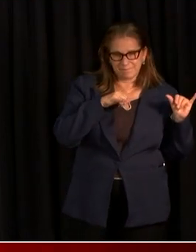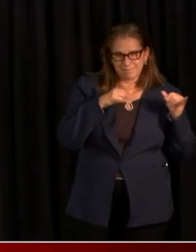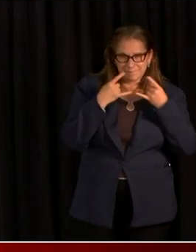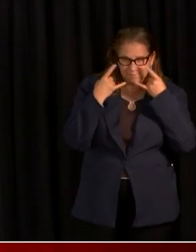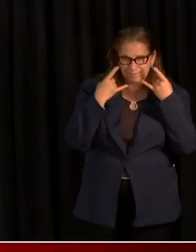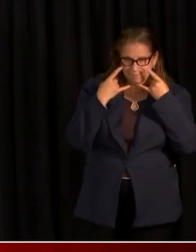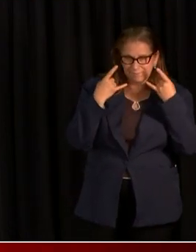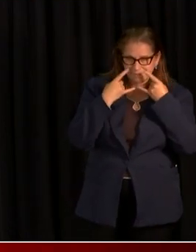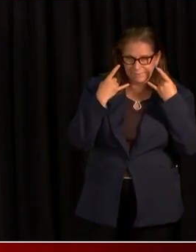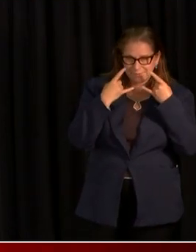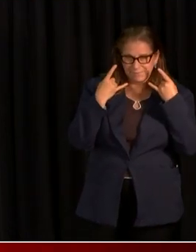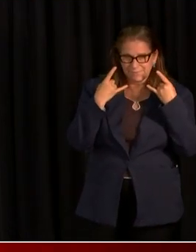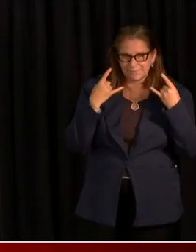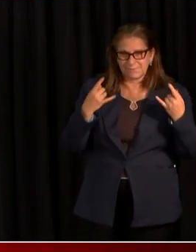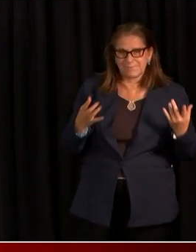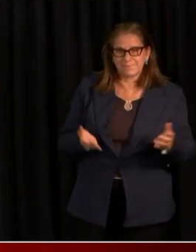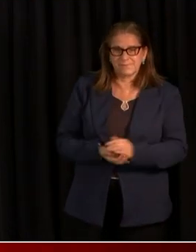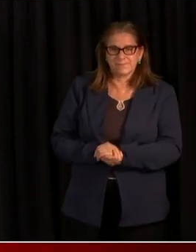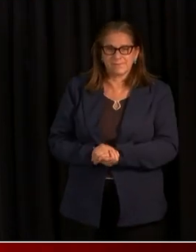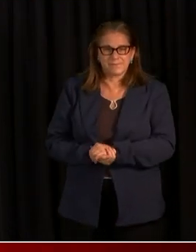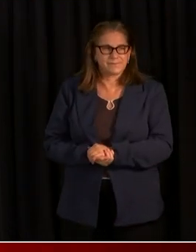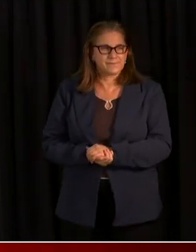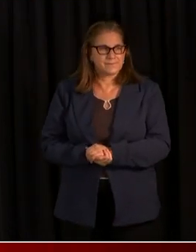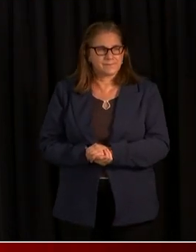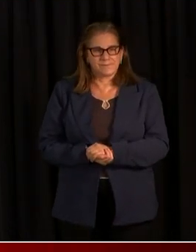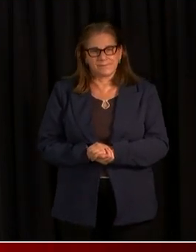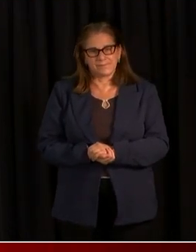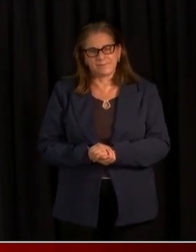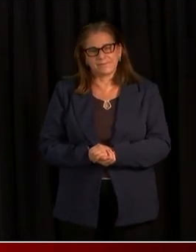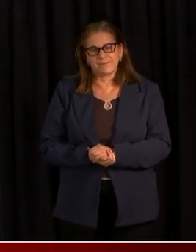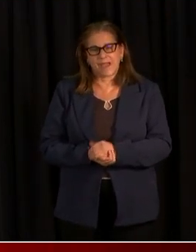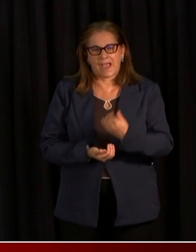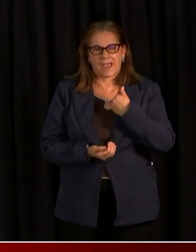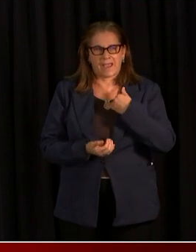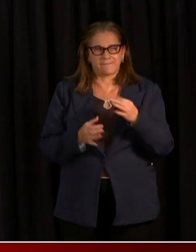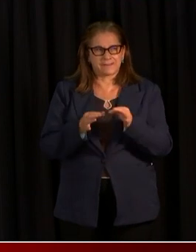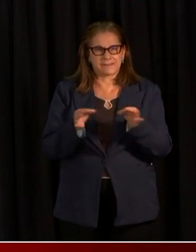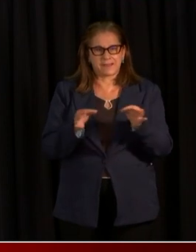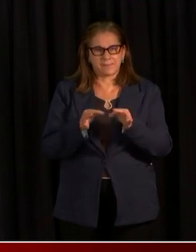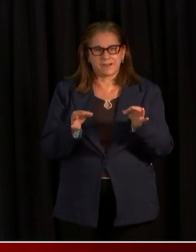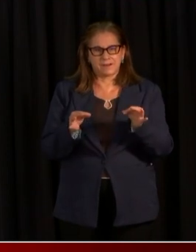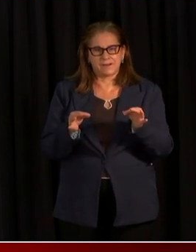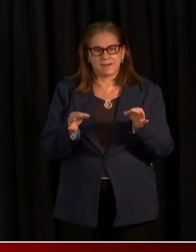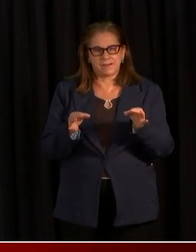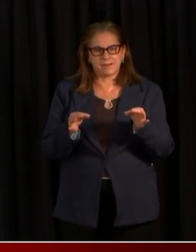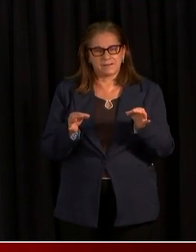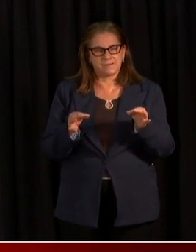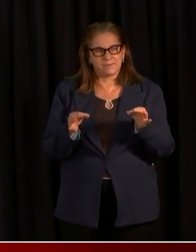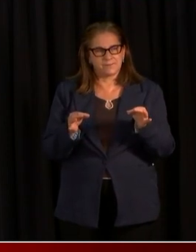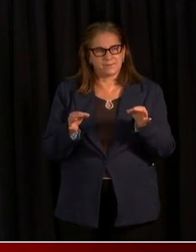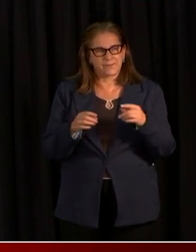So I'll just read a statement from not a statement, this is a little.